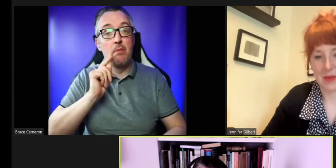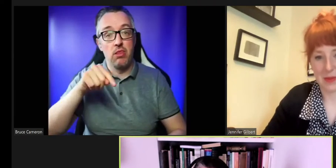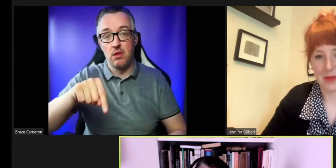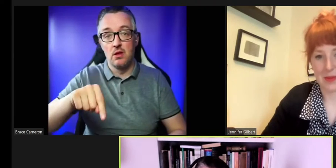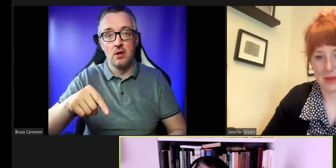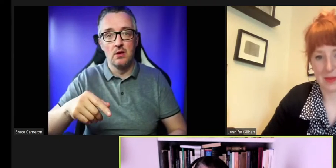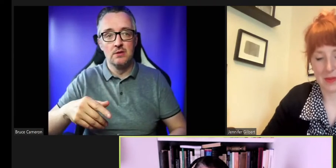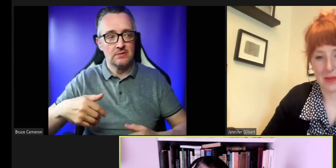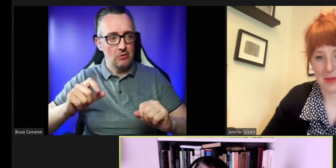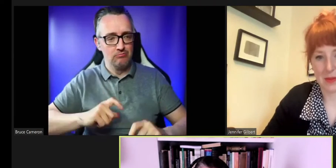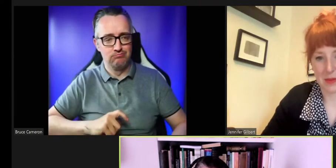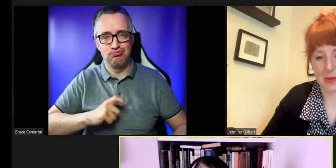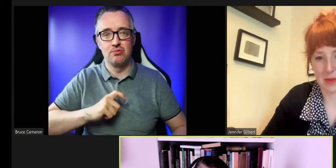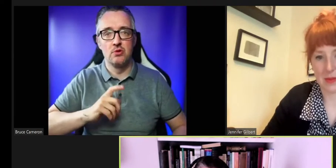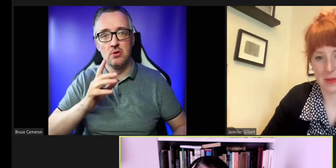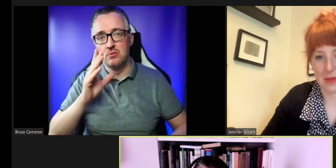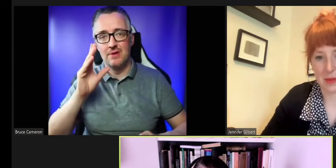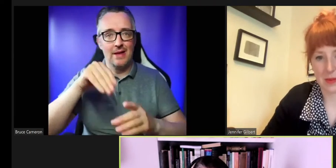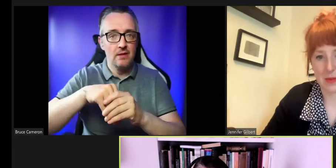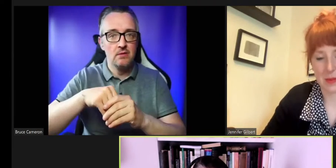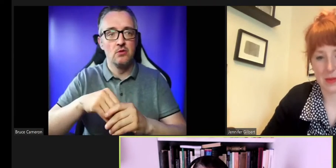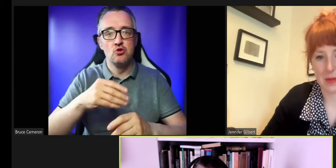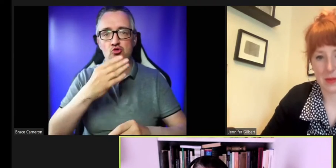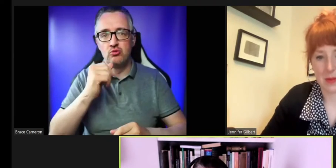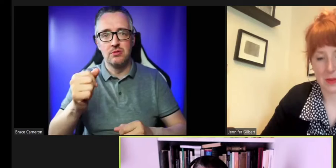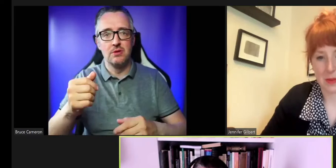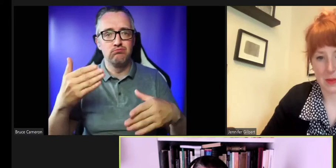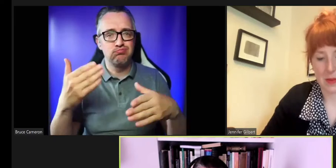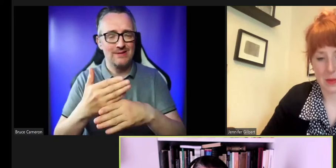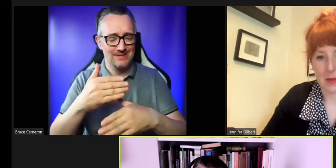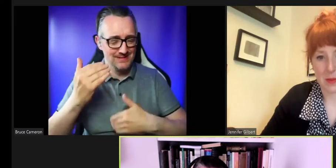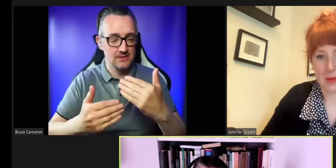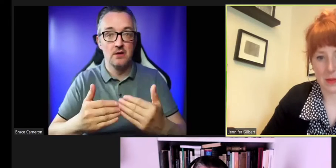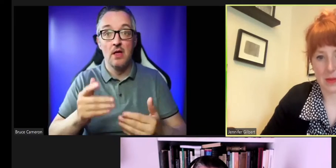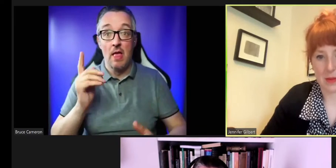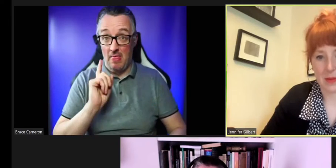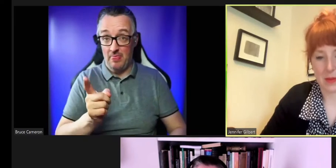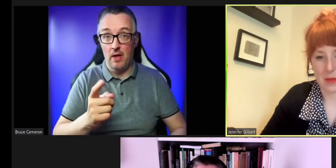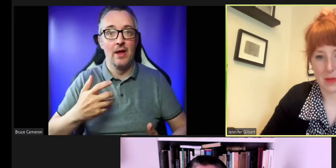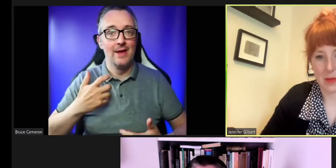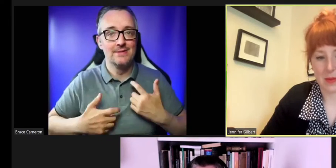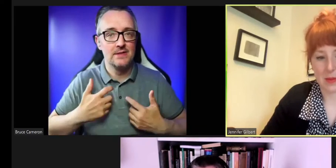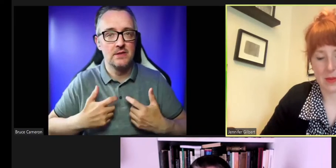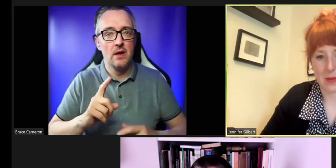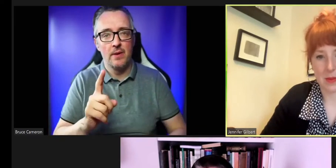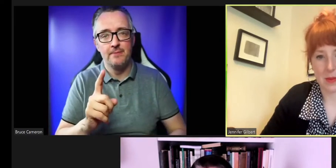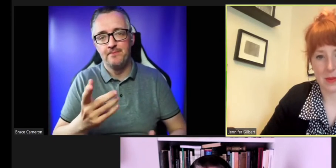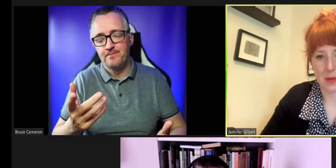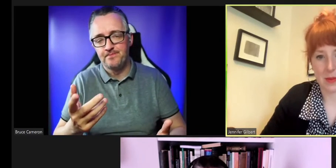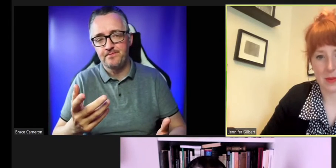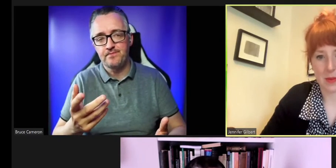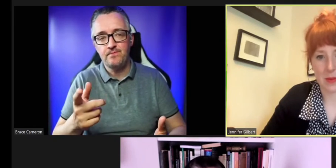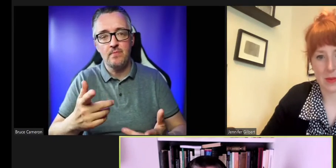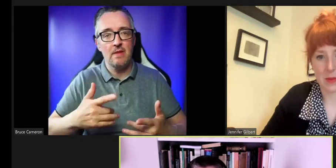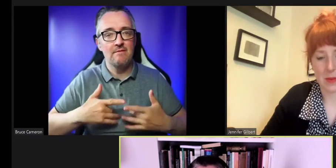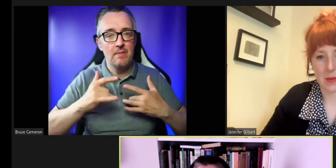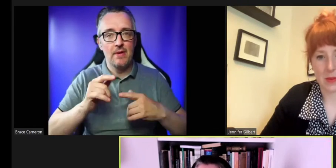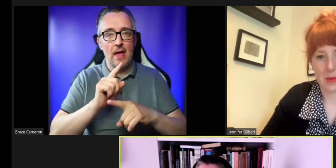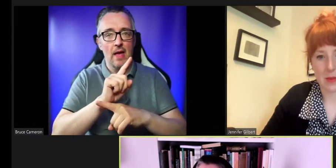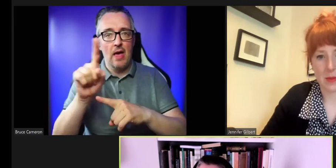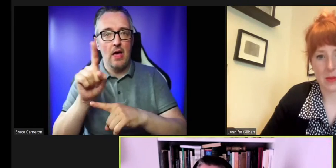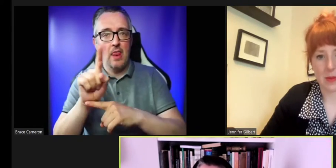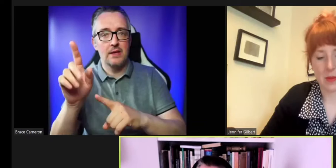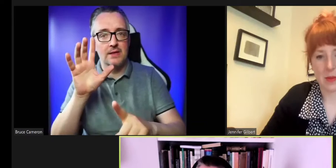and already using it in their practice. And that's very, very exciting. But I think if it's something that's sort of a later